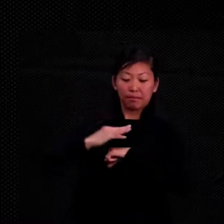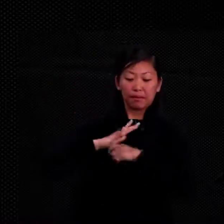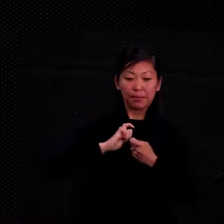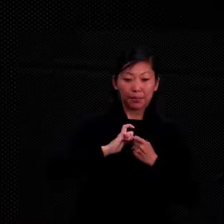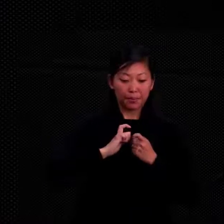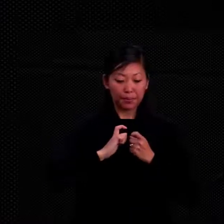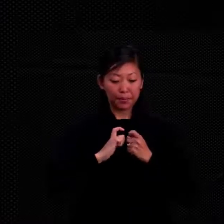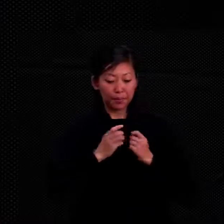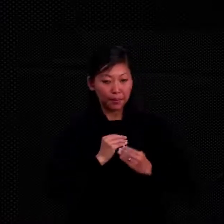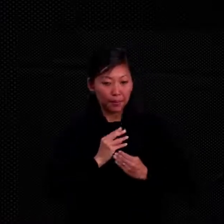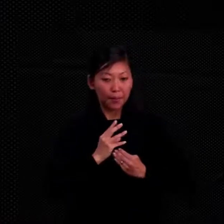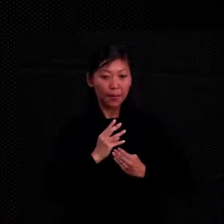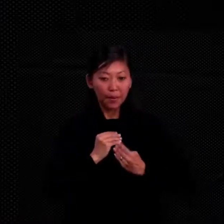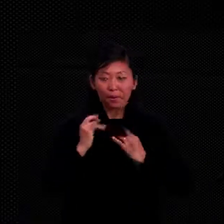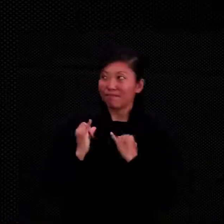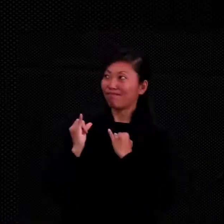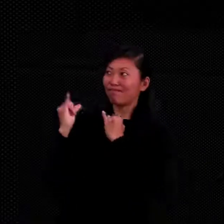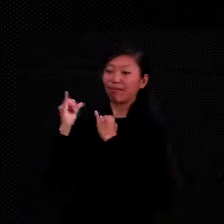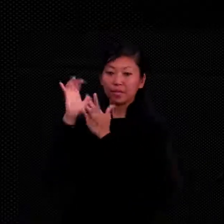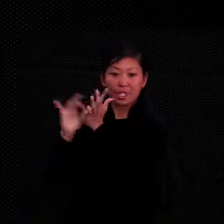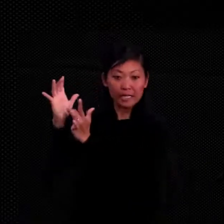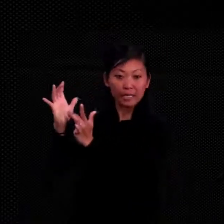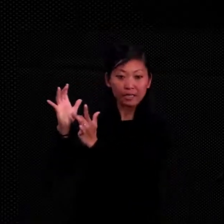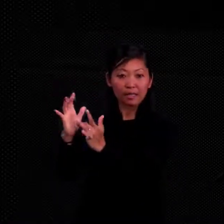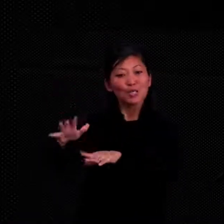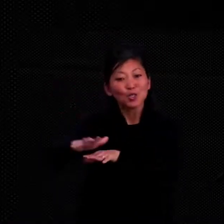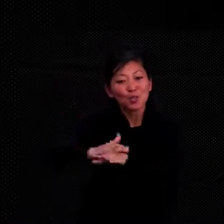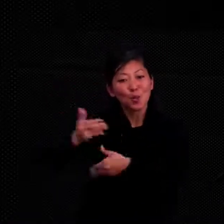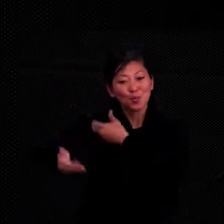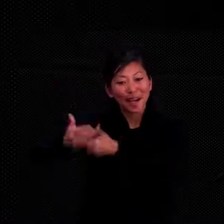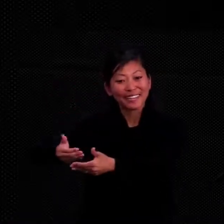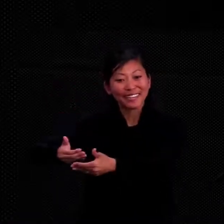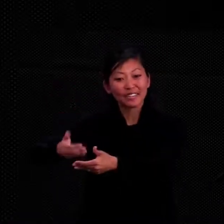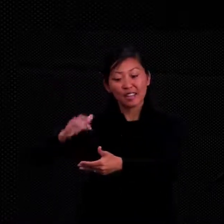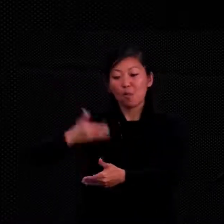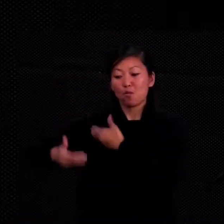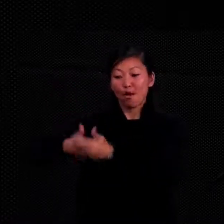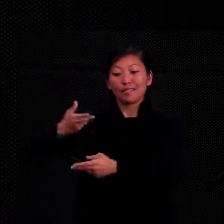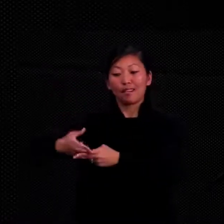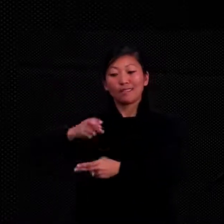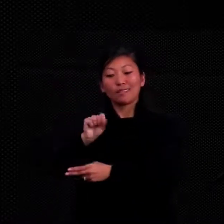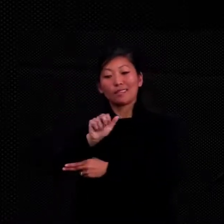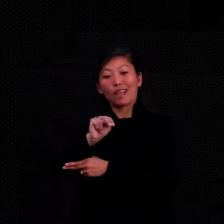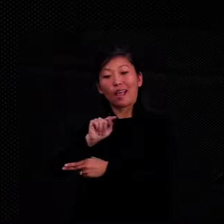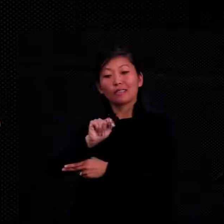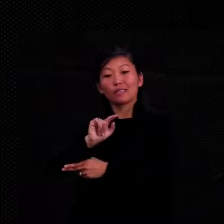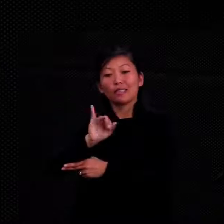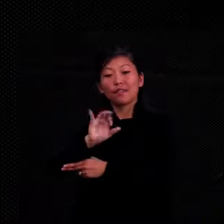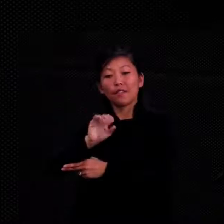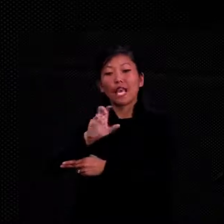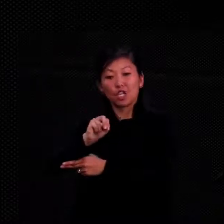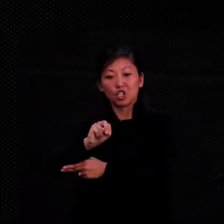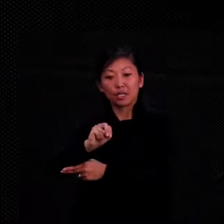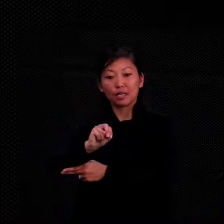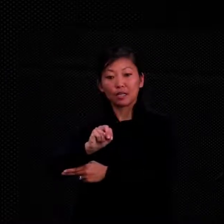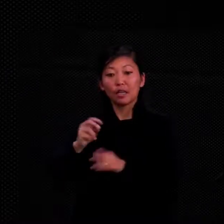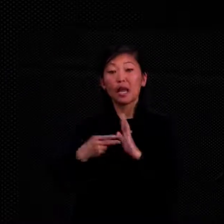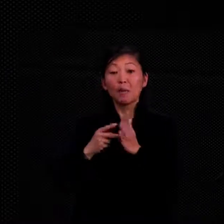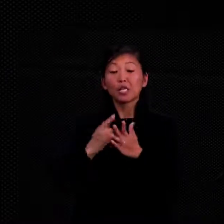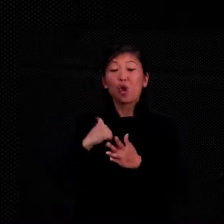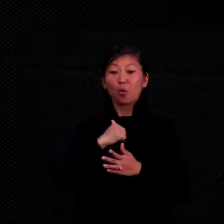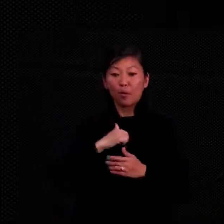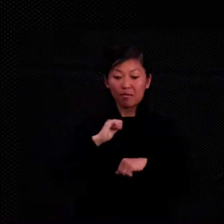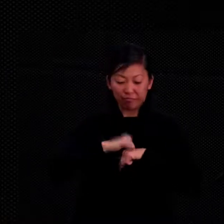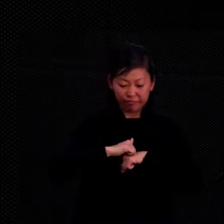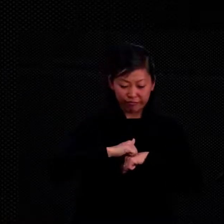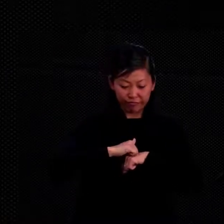we become more and more and more like him. We put off the old man or the old woman, as it were, and we put on Christ.